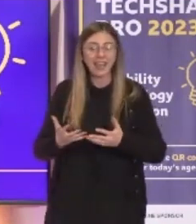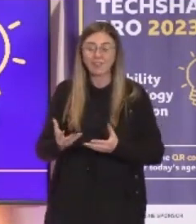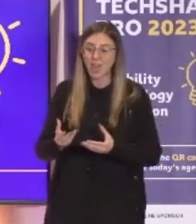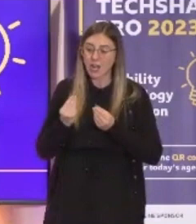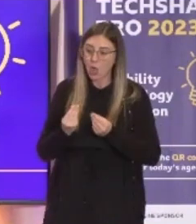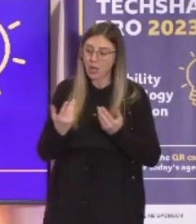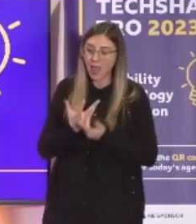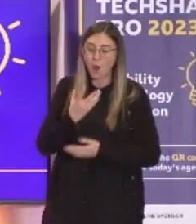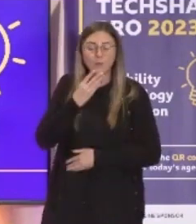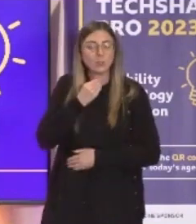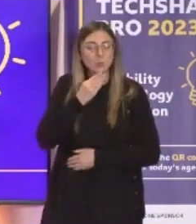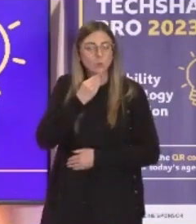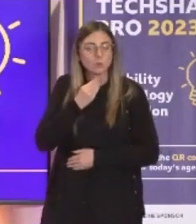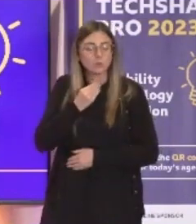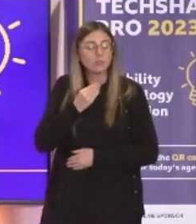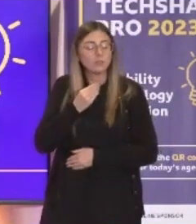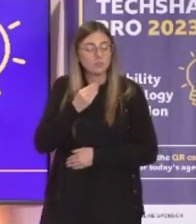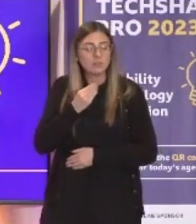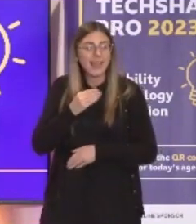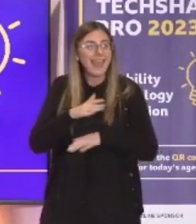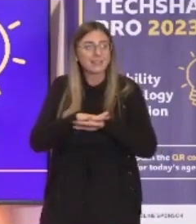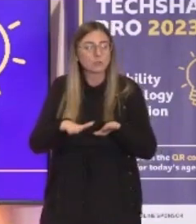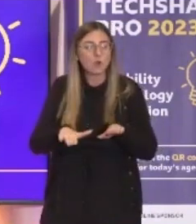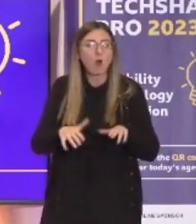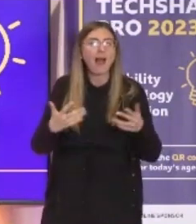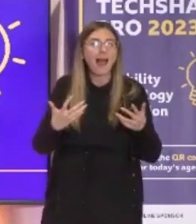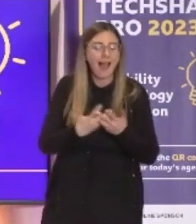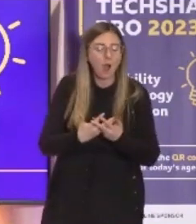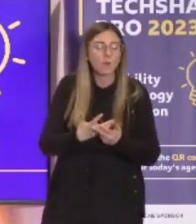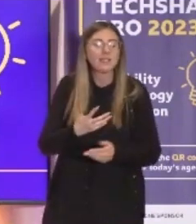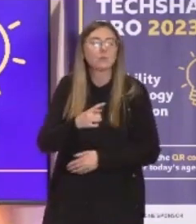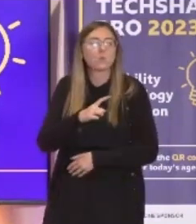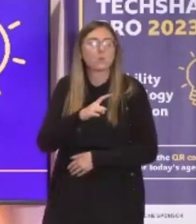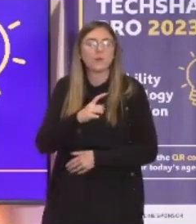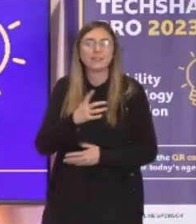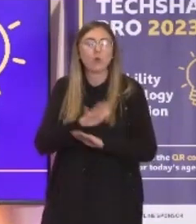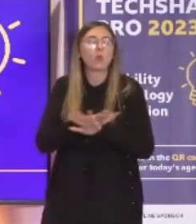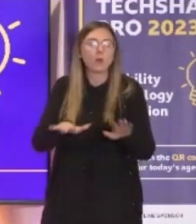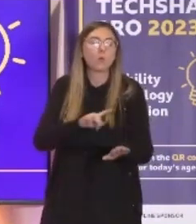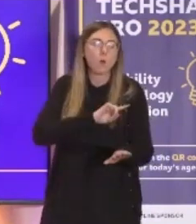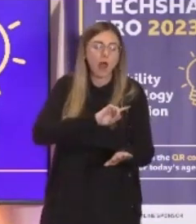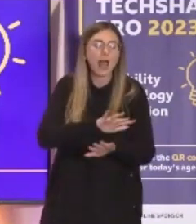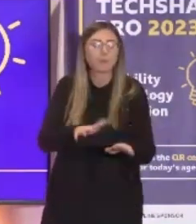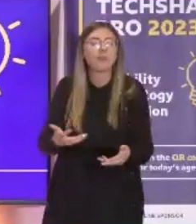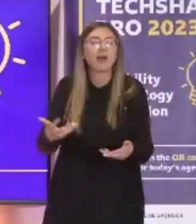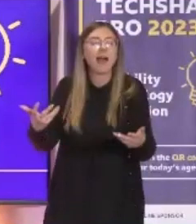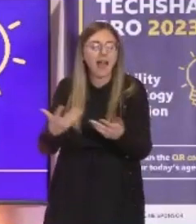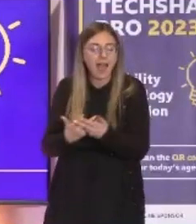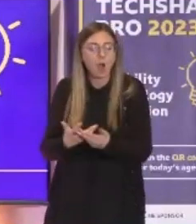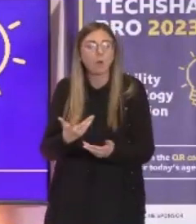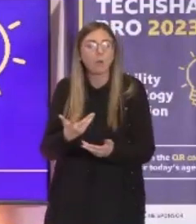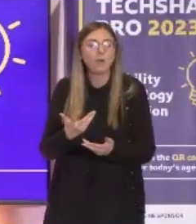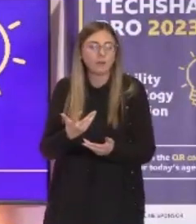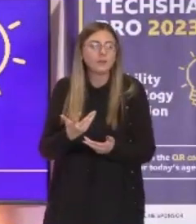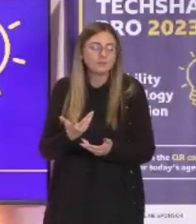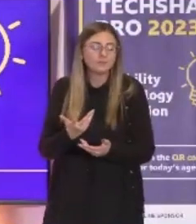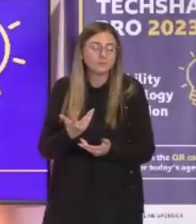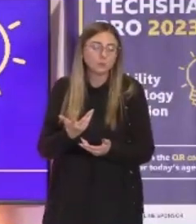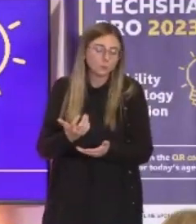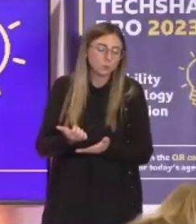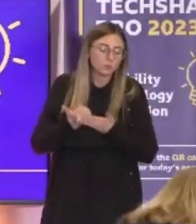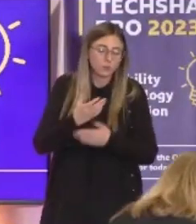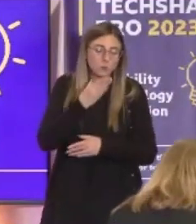do stuff. It's not the why. It's the how that gets a person to do something that they want to